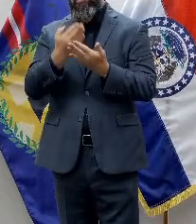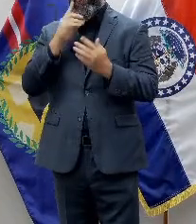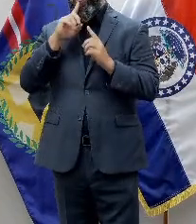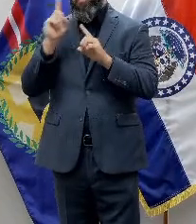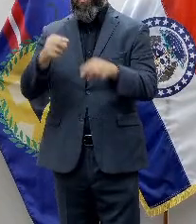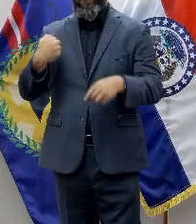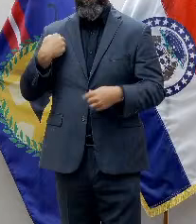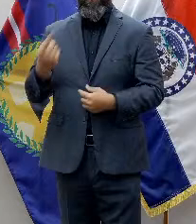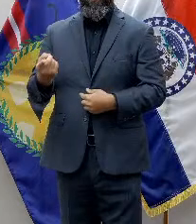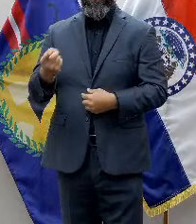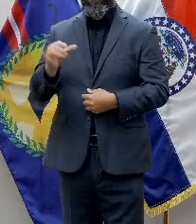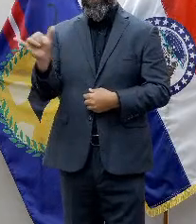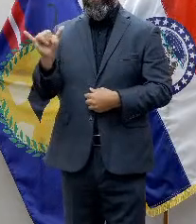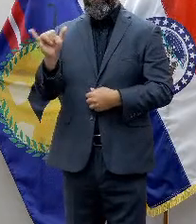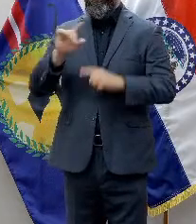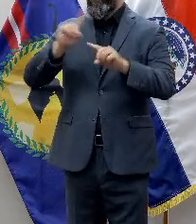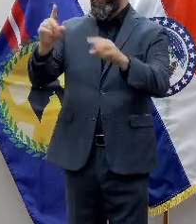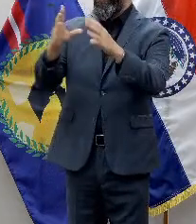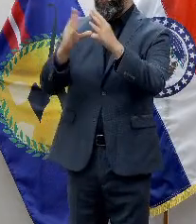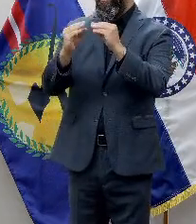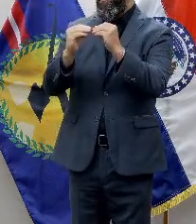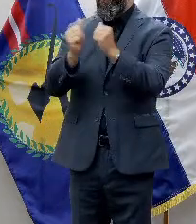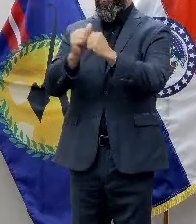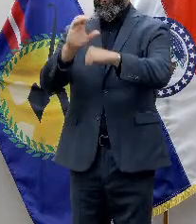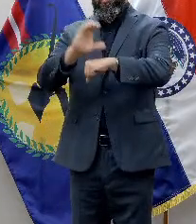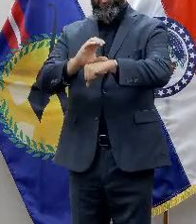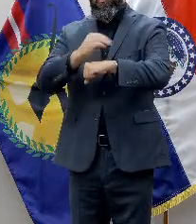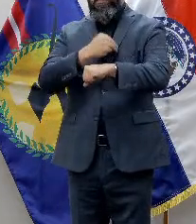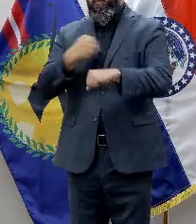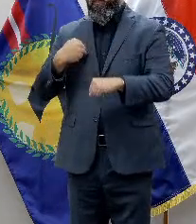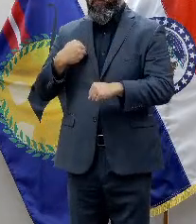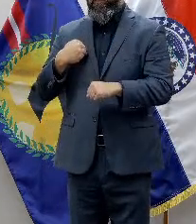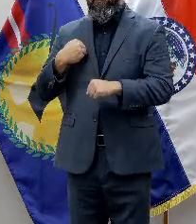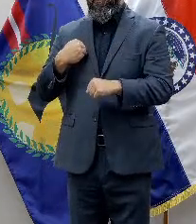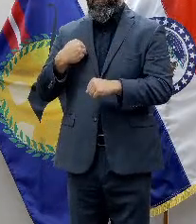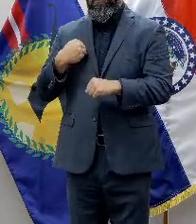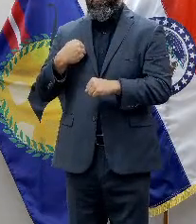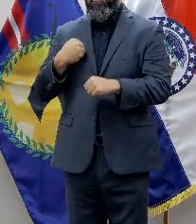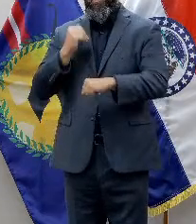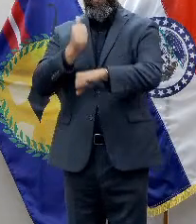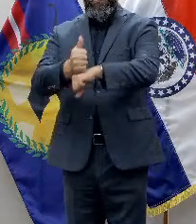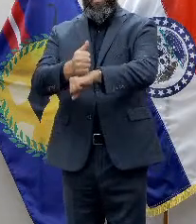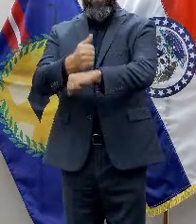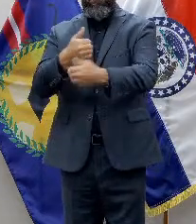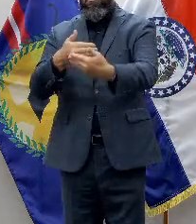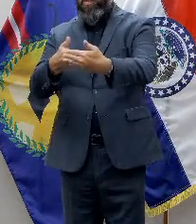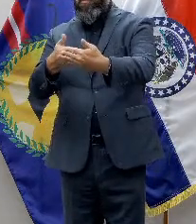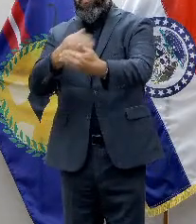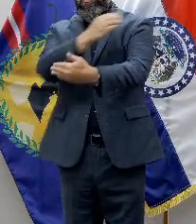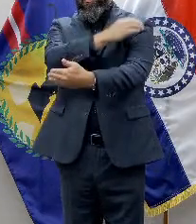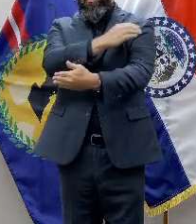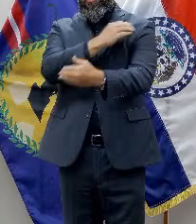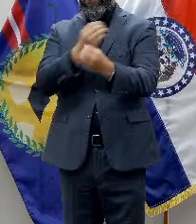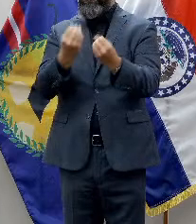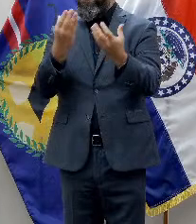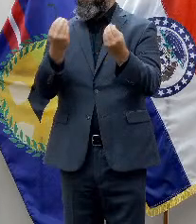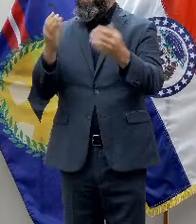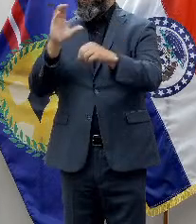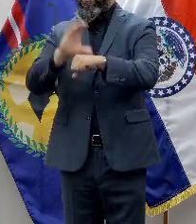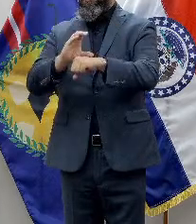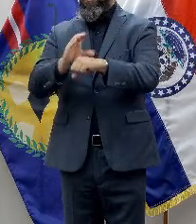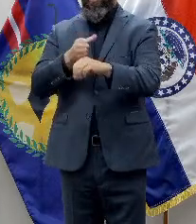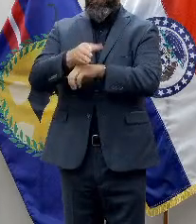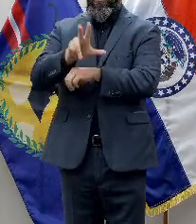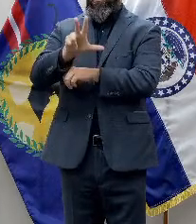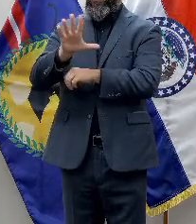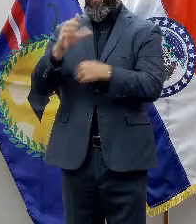far. We have also attended meetings of faith leaders, conducted neighborhood clinics with a wide variety of churches at this point. There's been more than 35